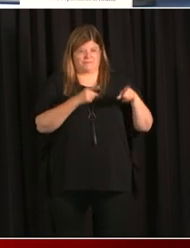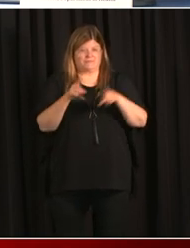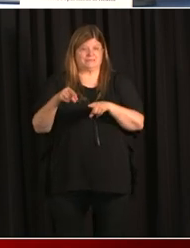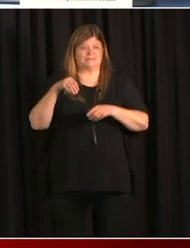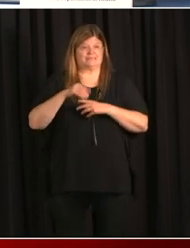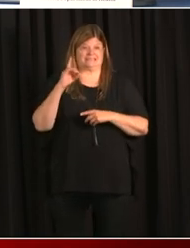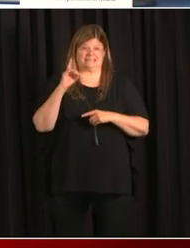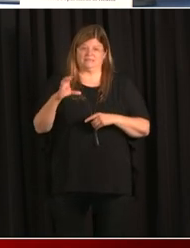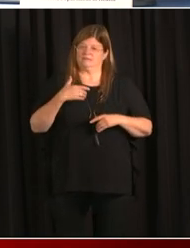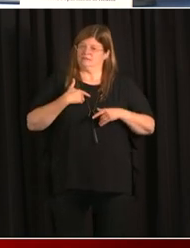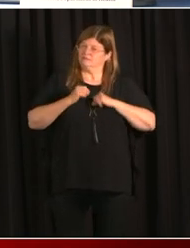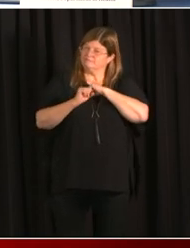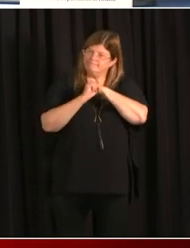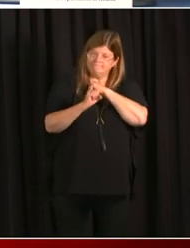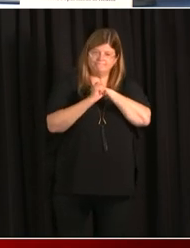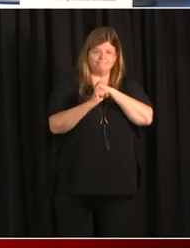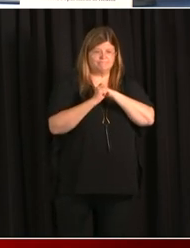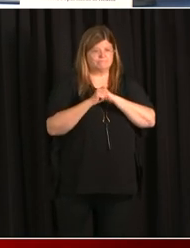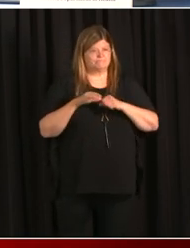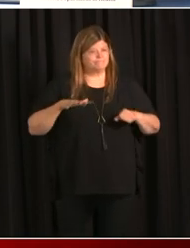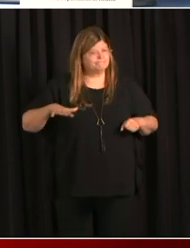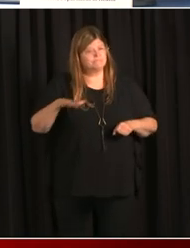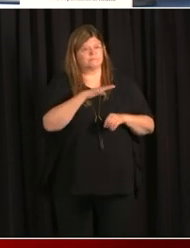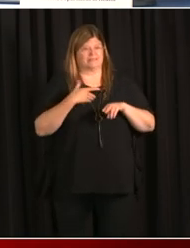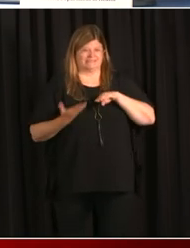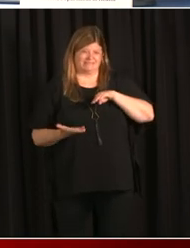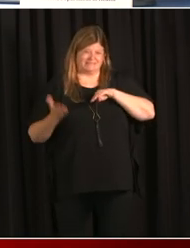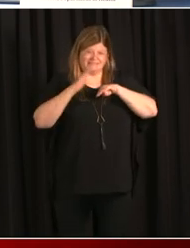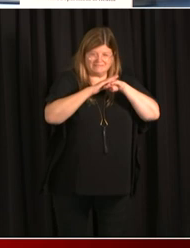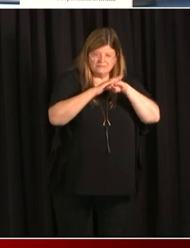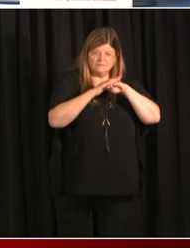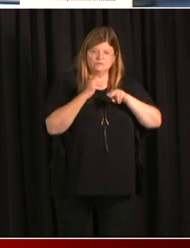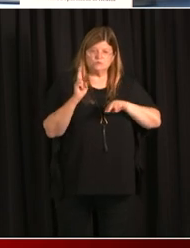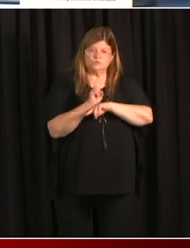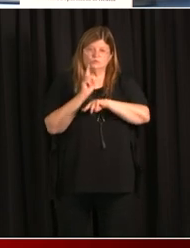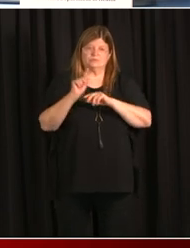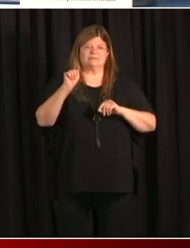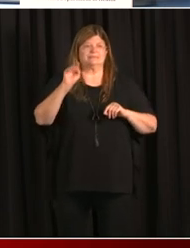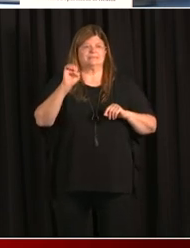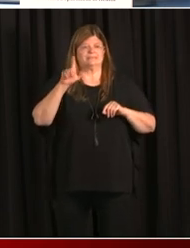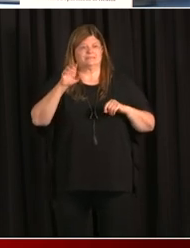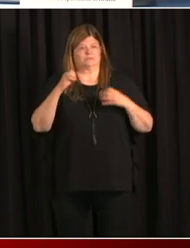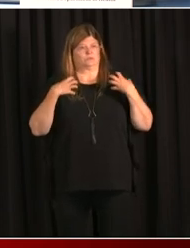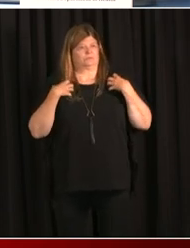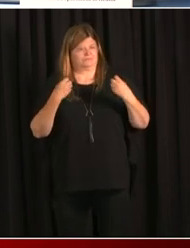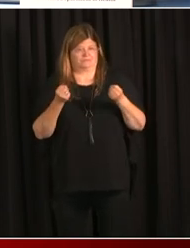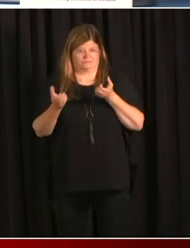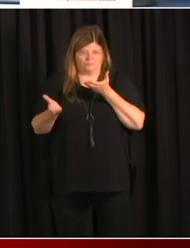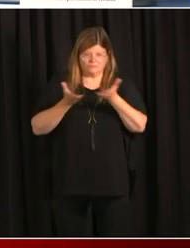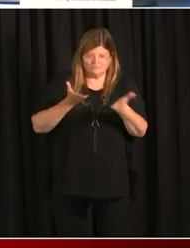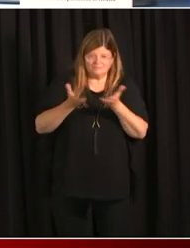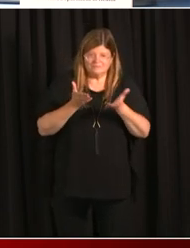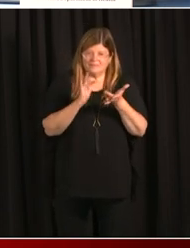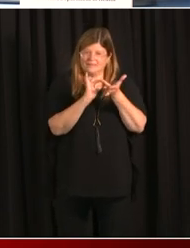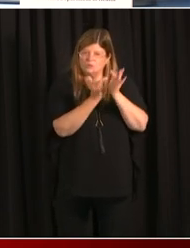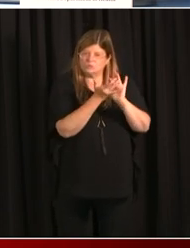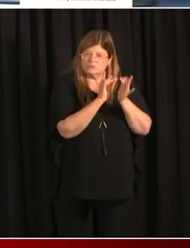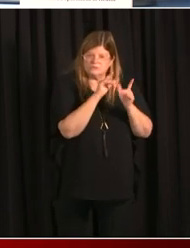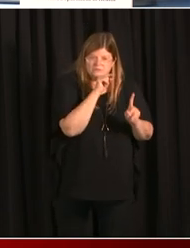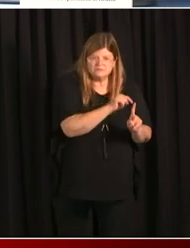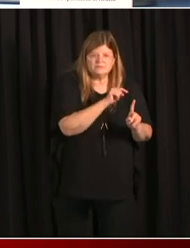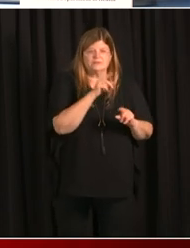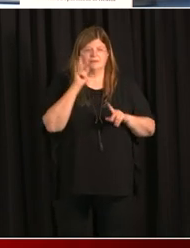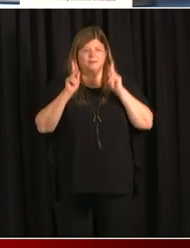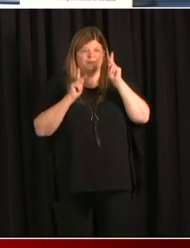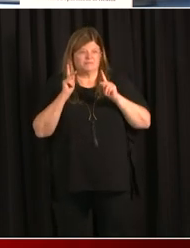the things that have been put in place, such as the increased use of telehealth services to continue to have people be engaged in